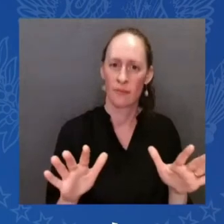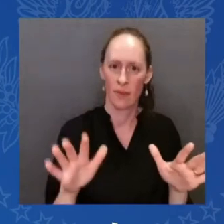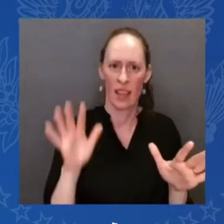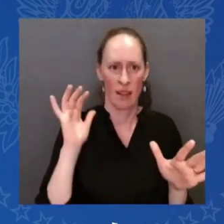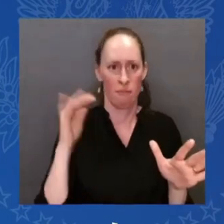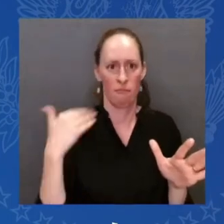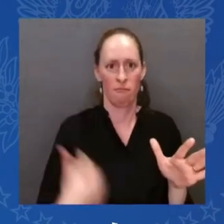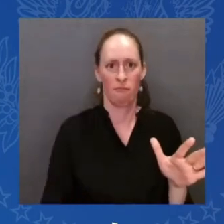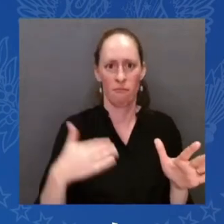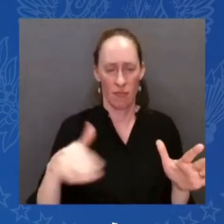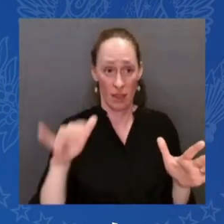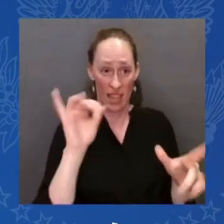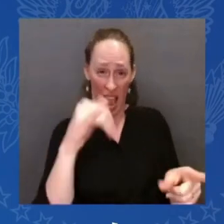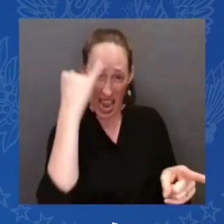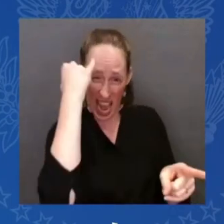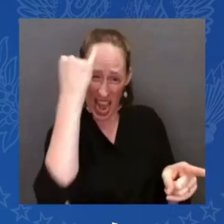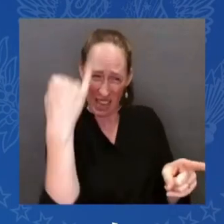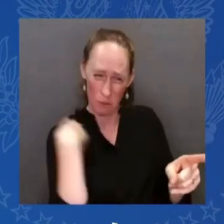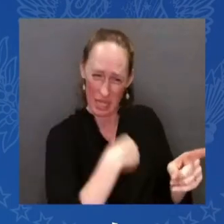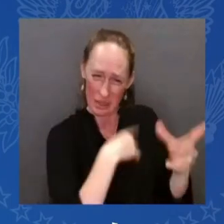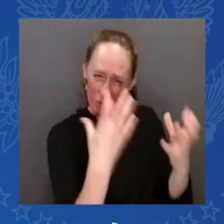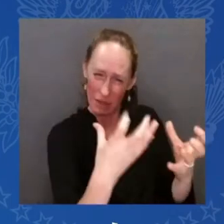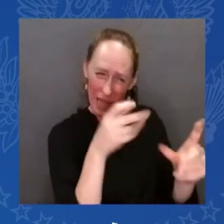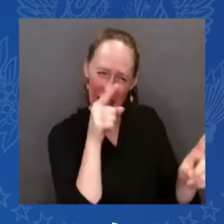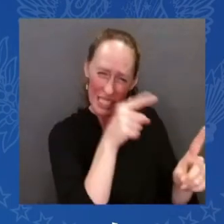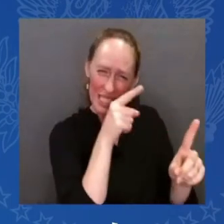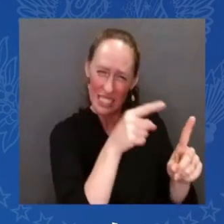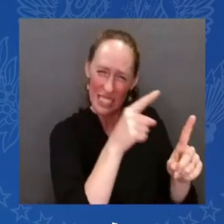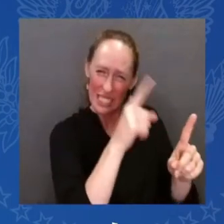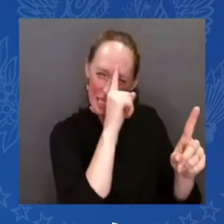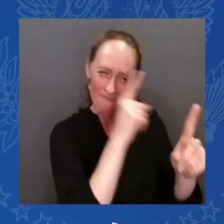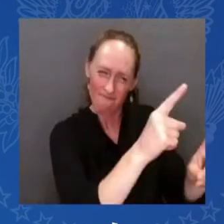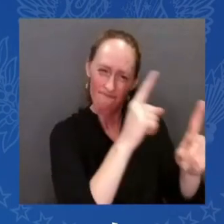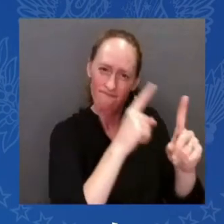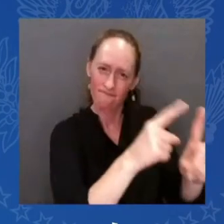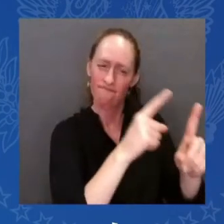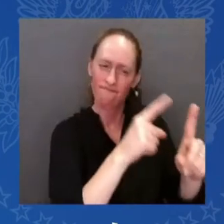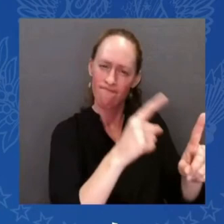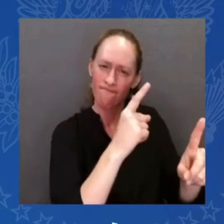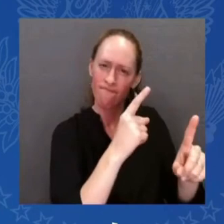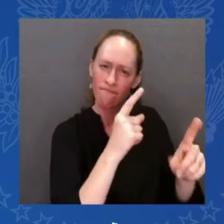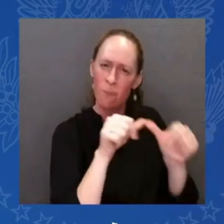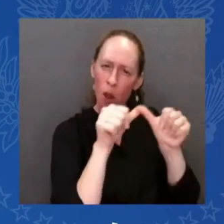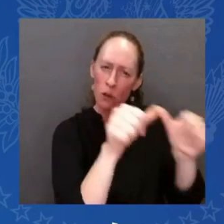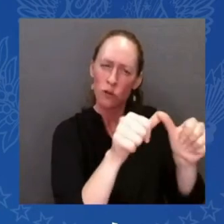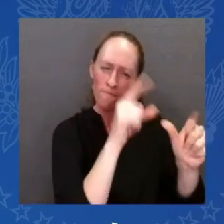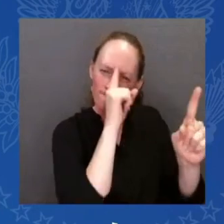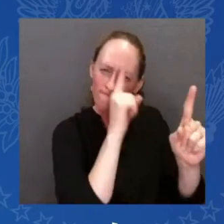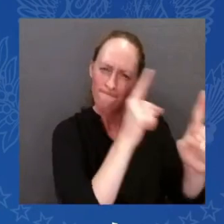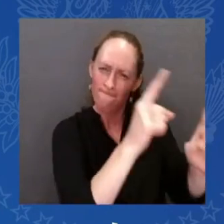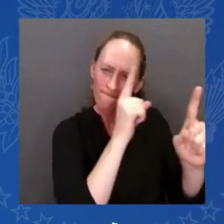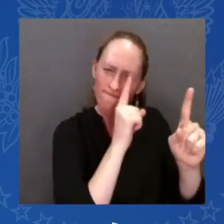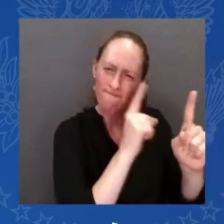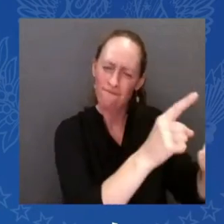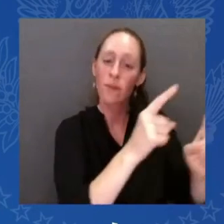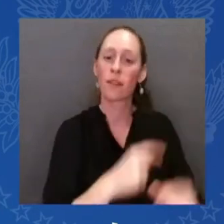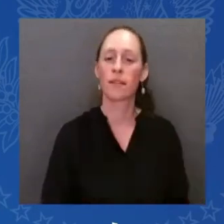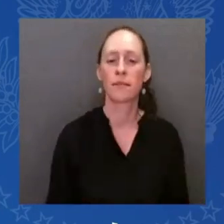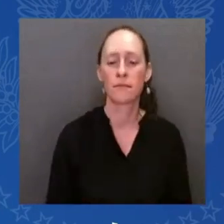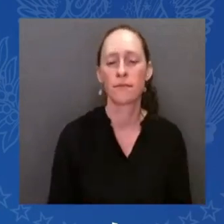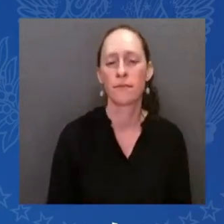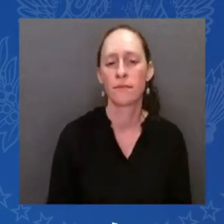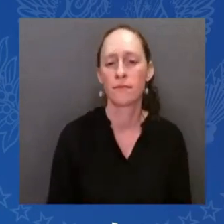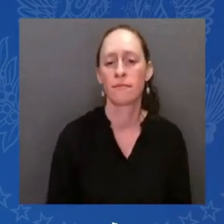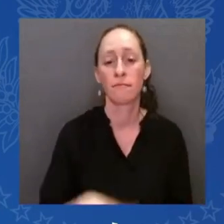the very idea of America has nurtured, enriched, and advanced by the contributions and sacrifice and dreams of immigrants and all their